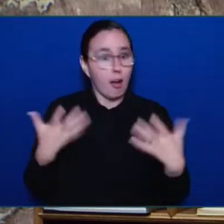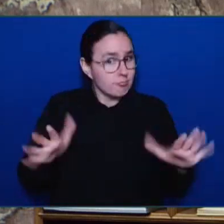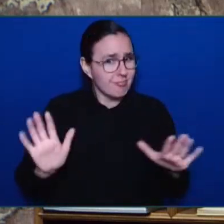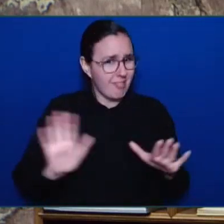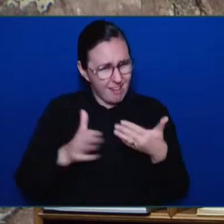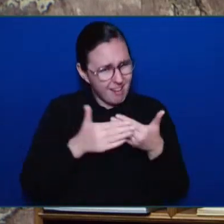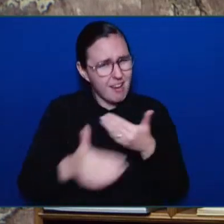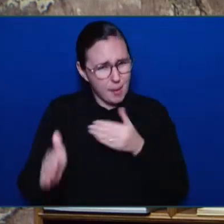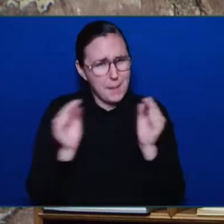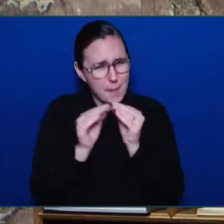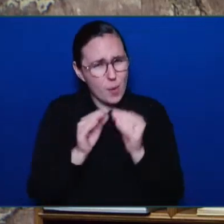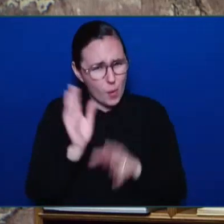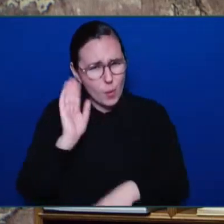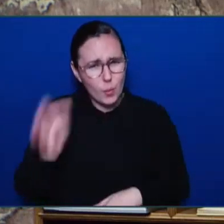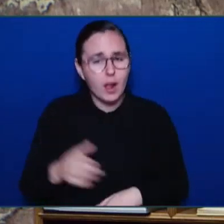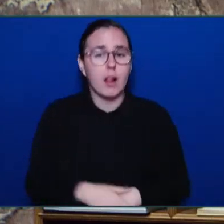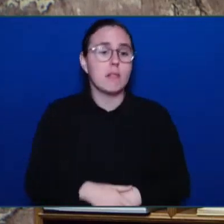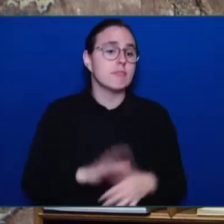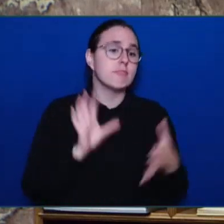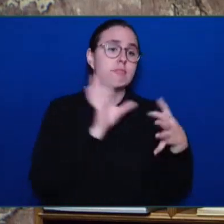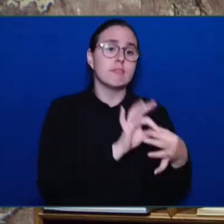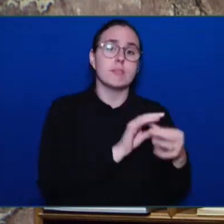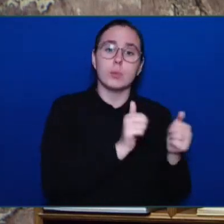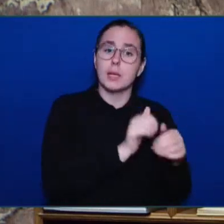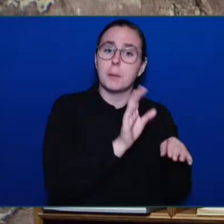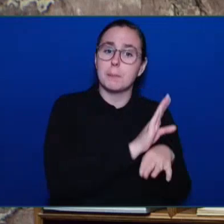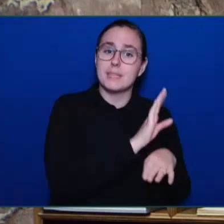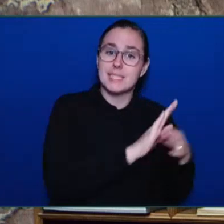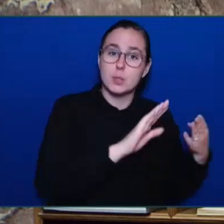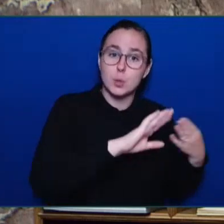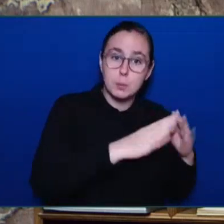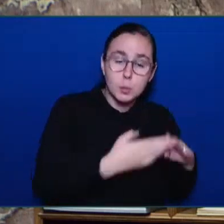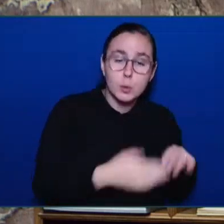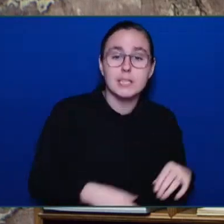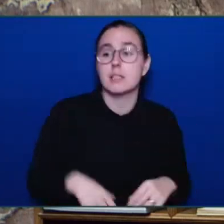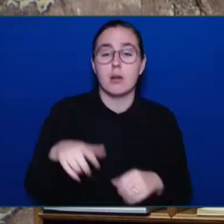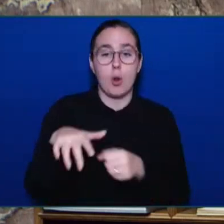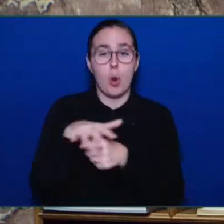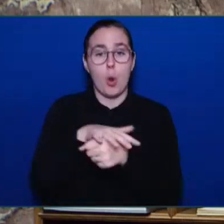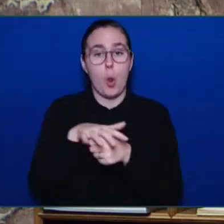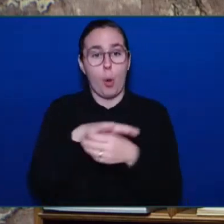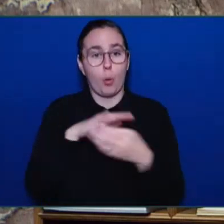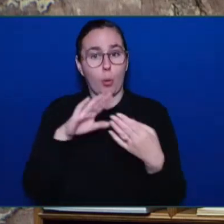place the initiatives to deal with these kinds of crimes and criminals, Honourable Speaker.